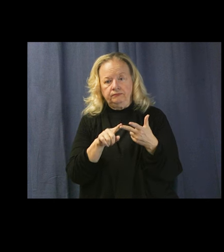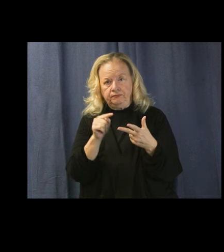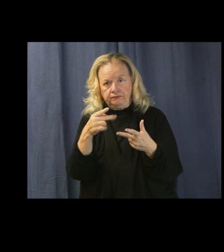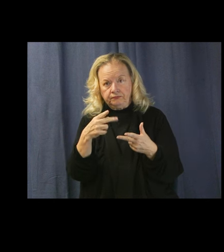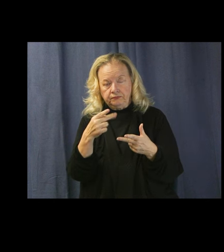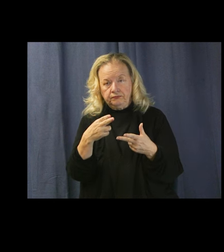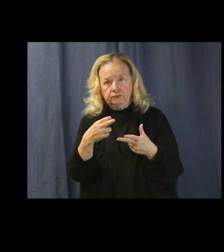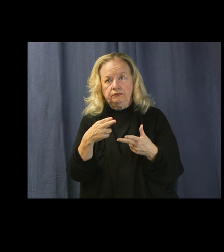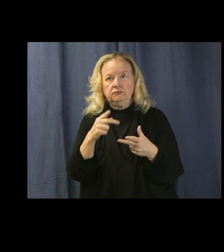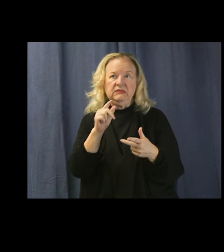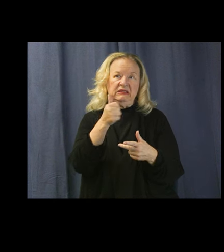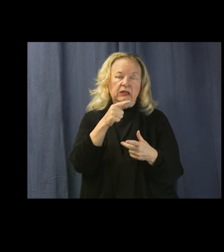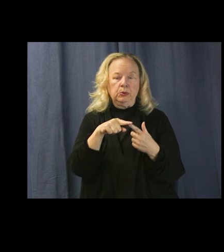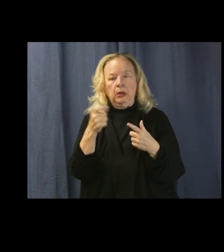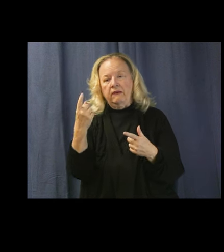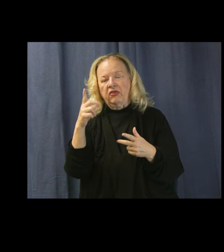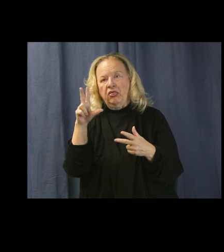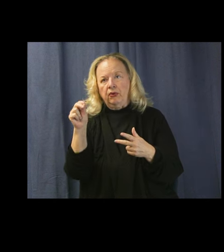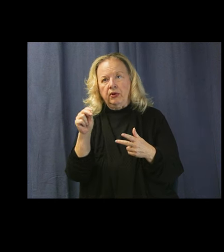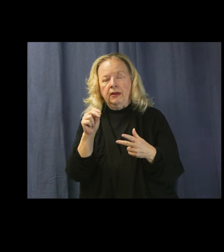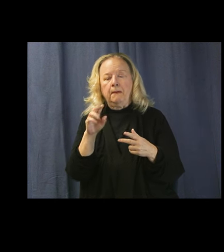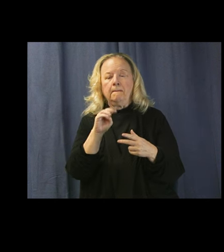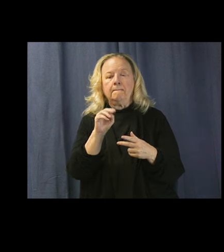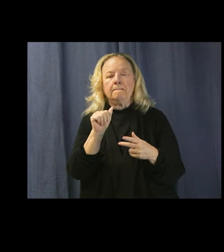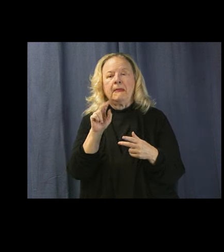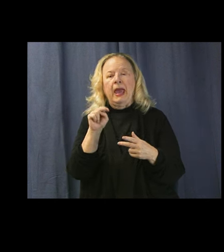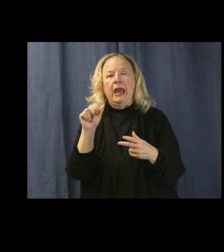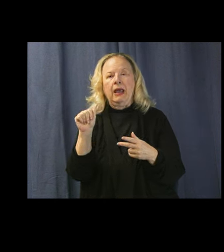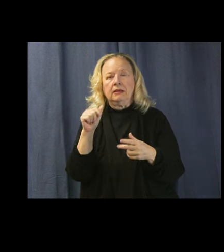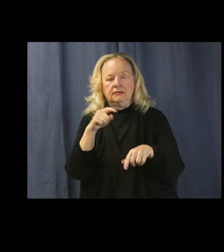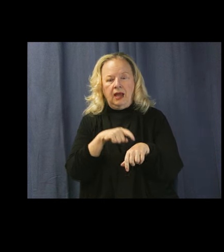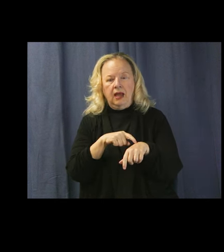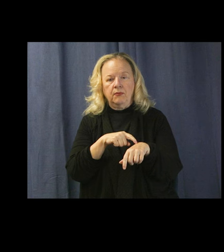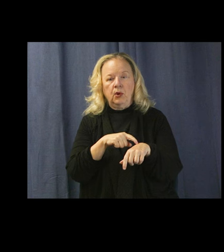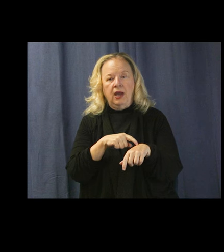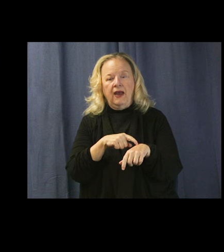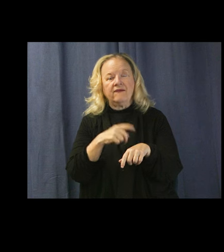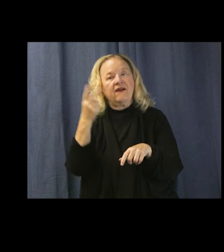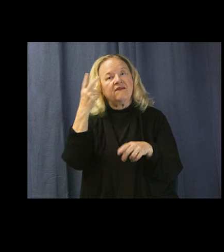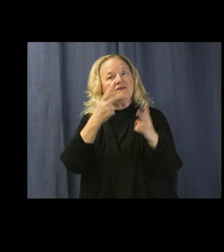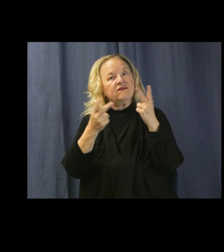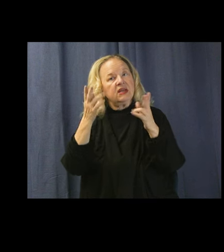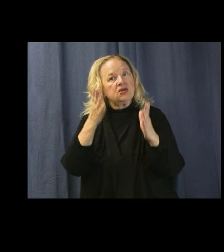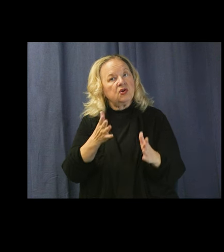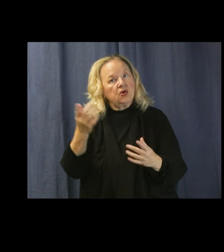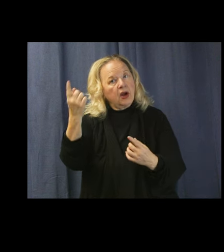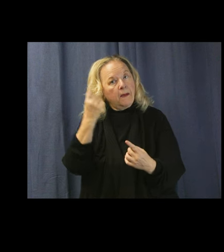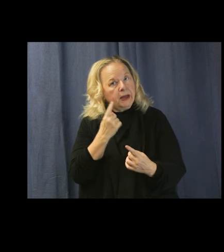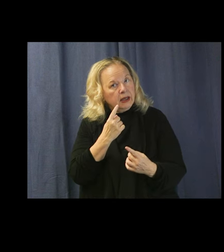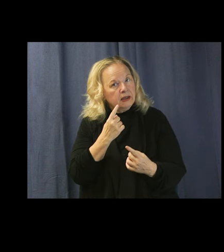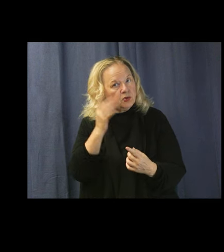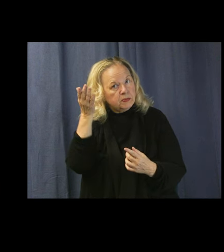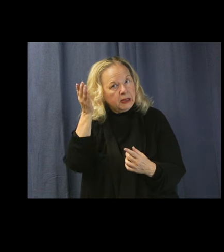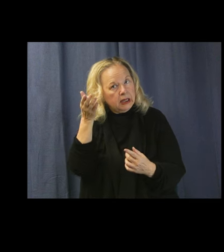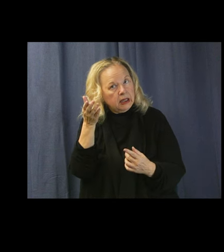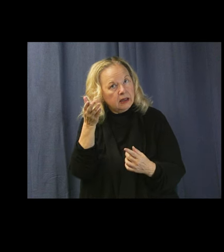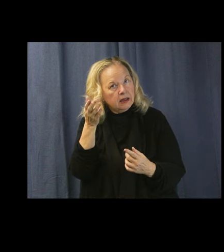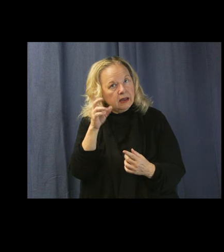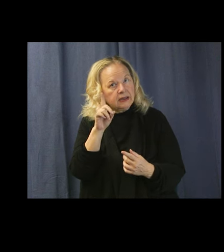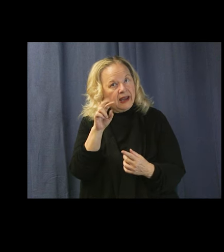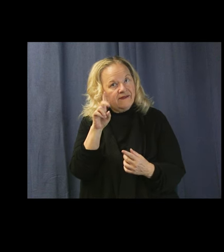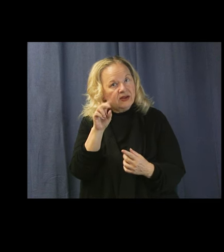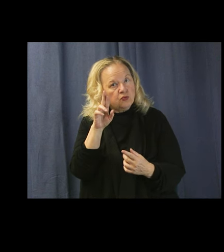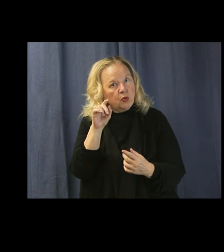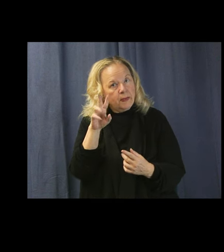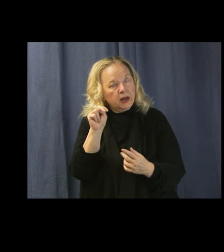to 11:30, we have what's called manna time. Now, we have a guest speaker coming in a couple of weeks. It is David Rubin from